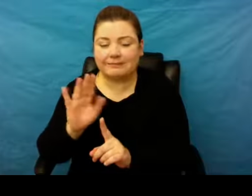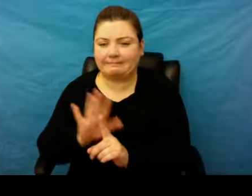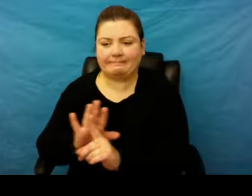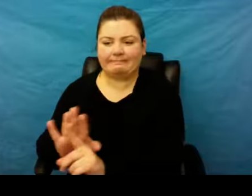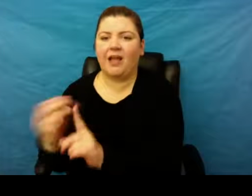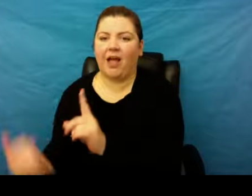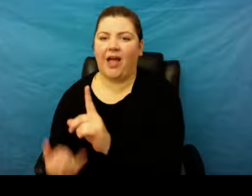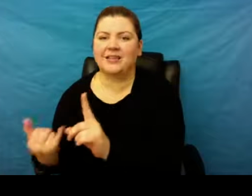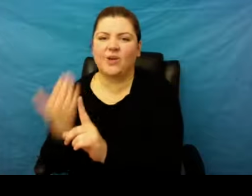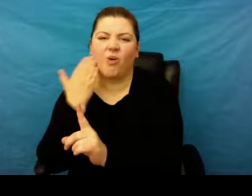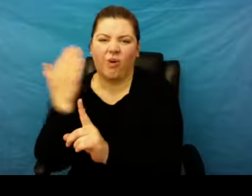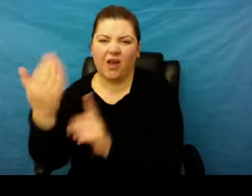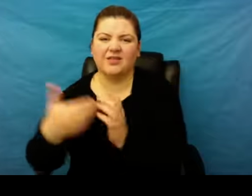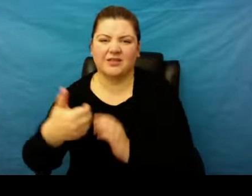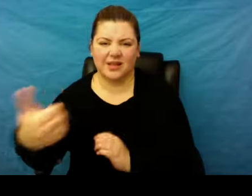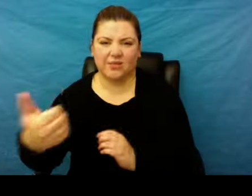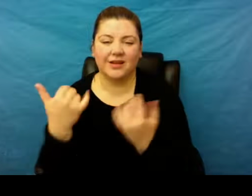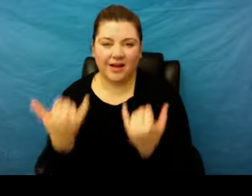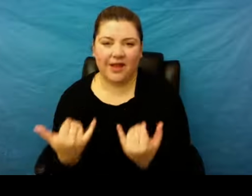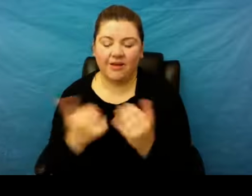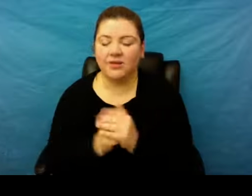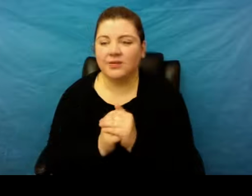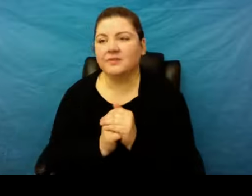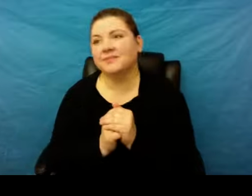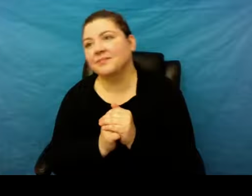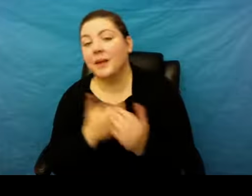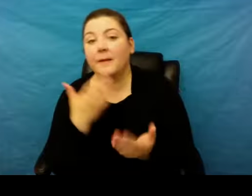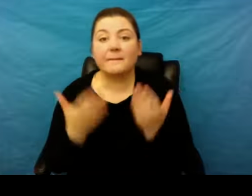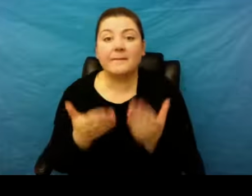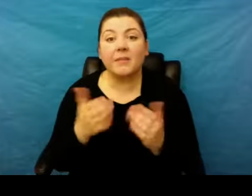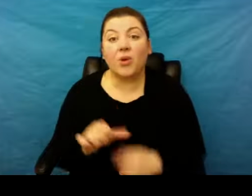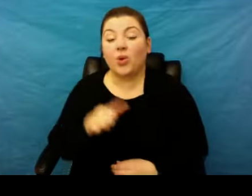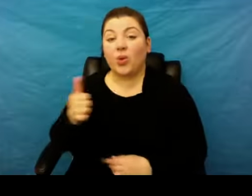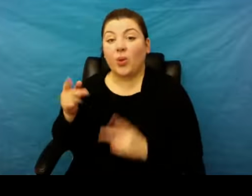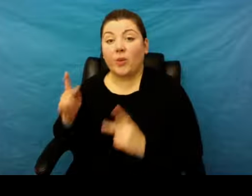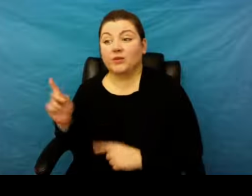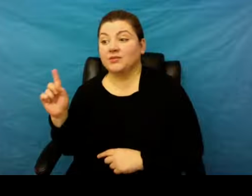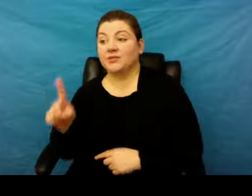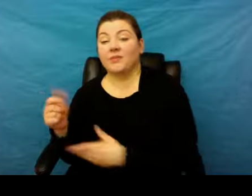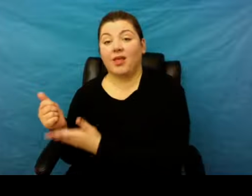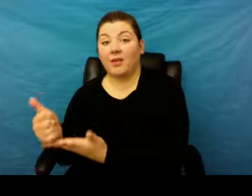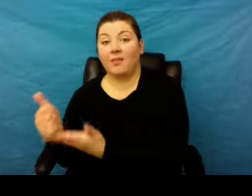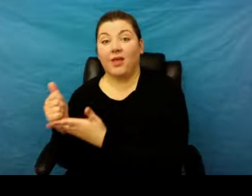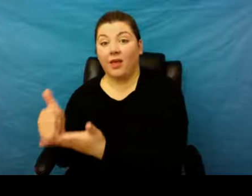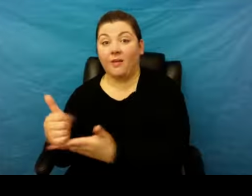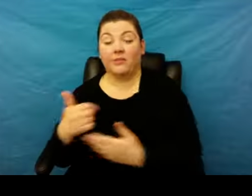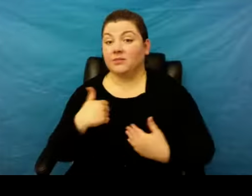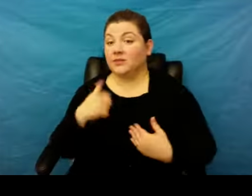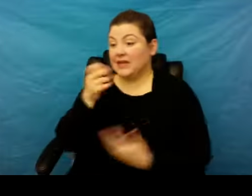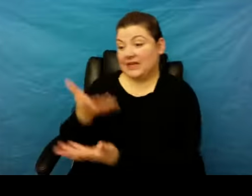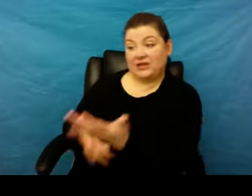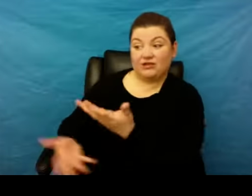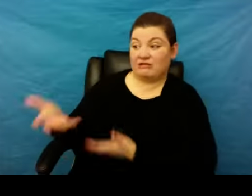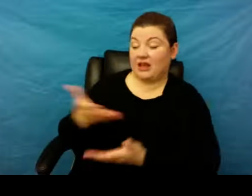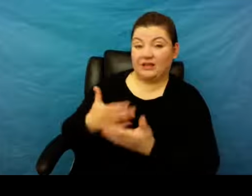isolated from the person who is sick. Maybe you could have another person take care of that family member in your house so you have no interaction.